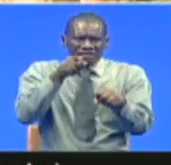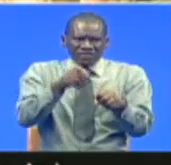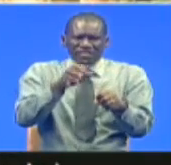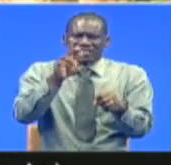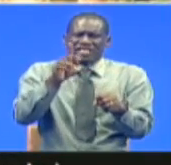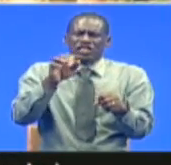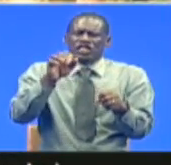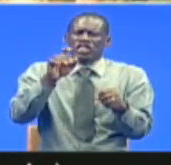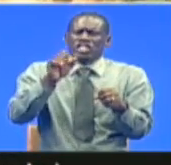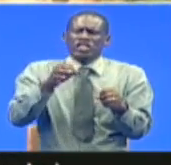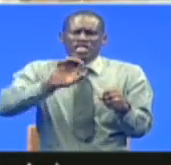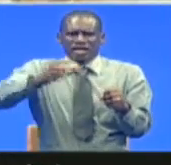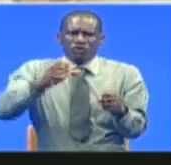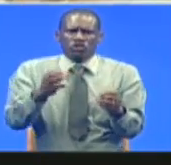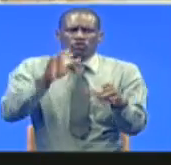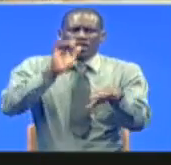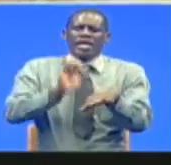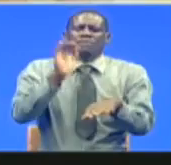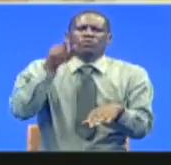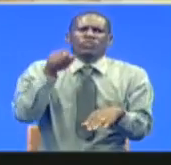in Runyenjes in the county of Embu.